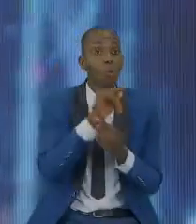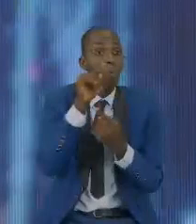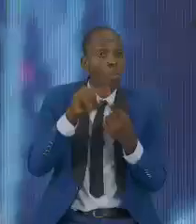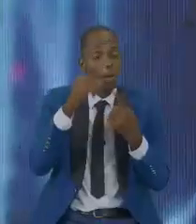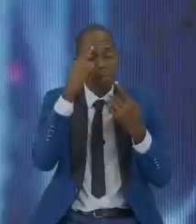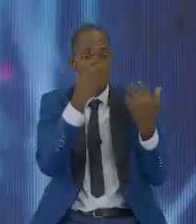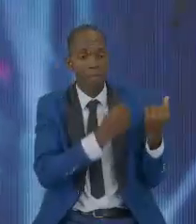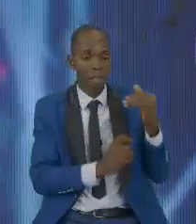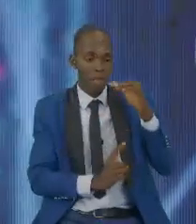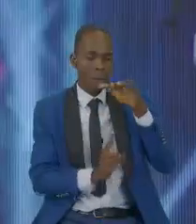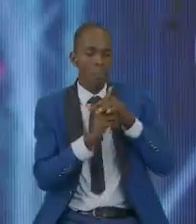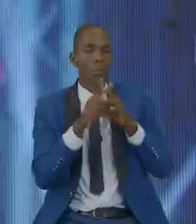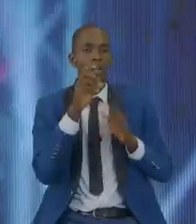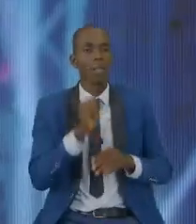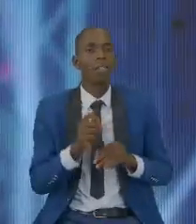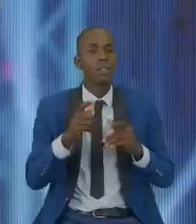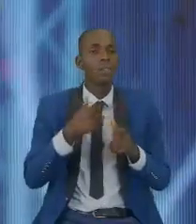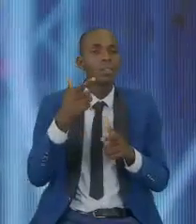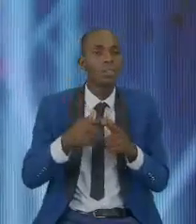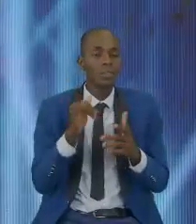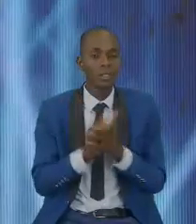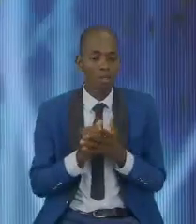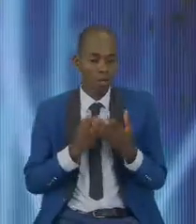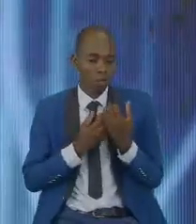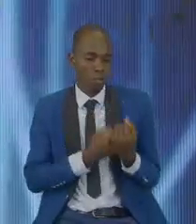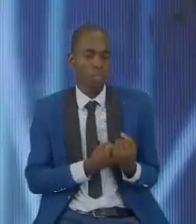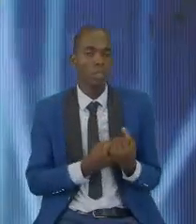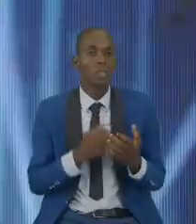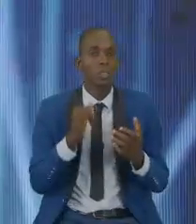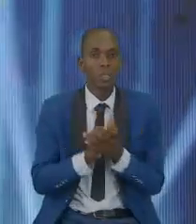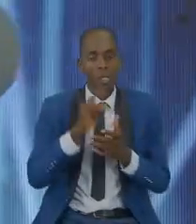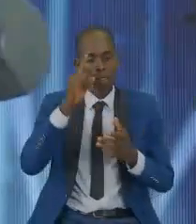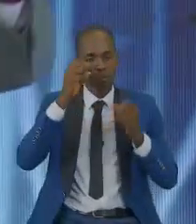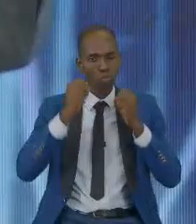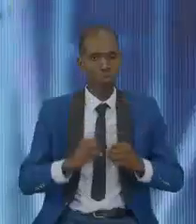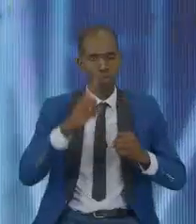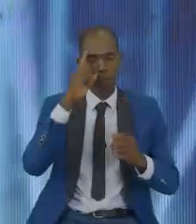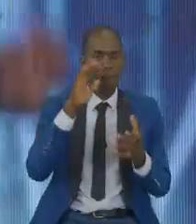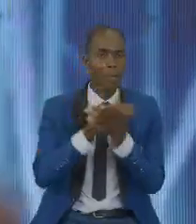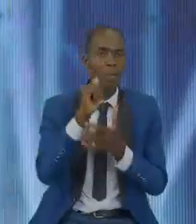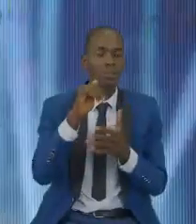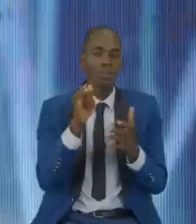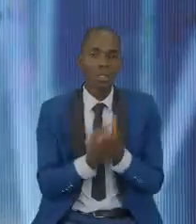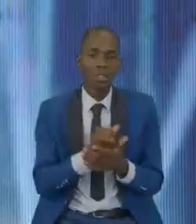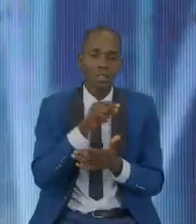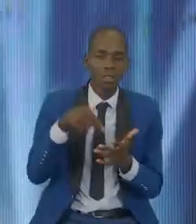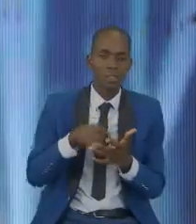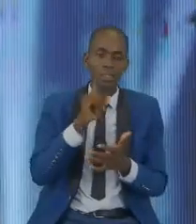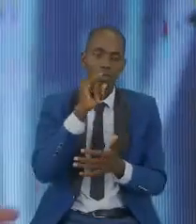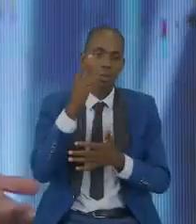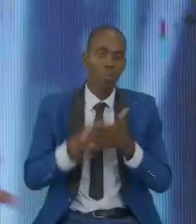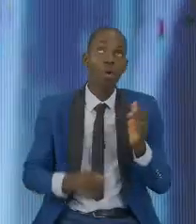comes, then that courage and that conviction that this is what God